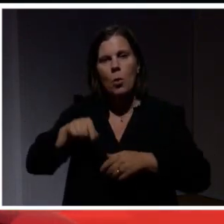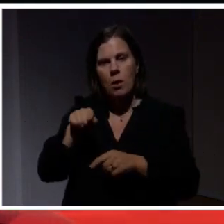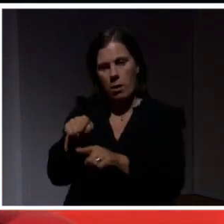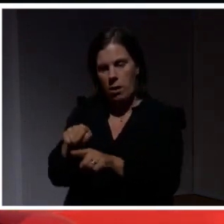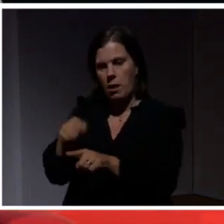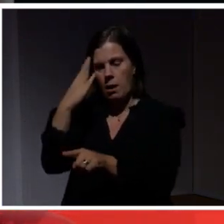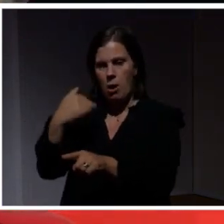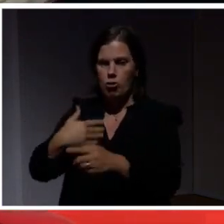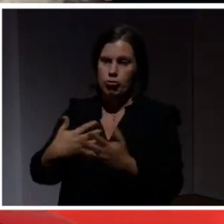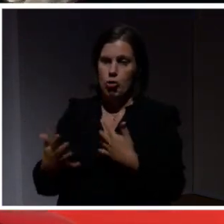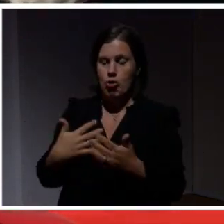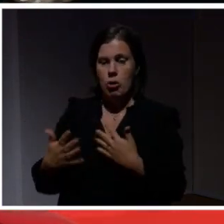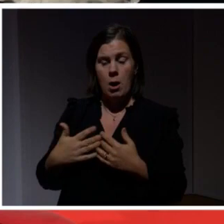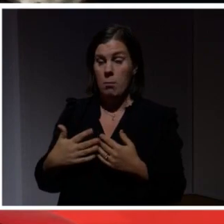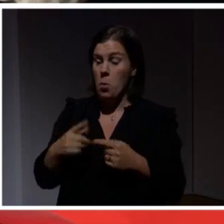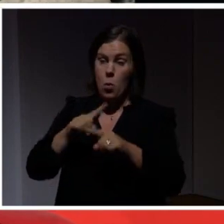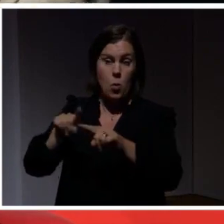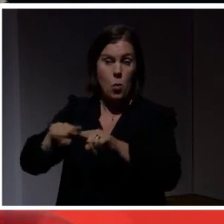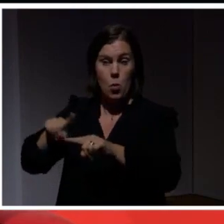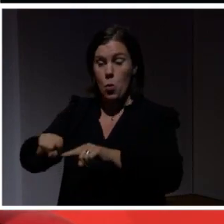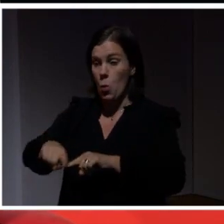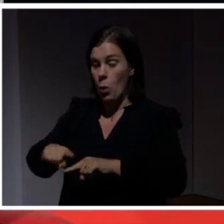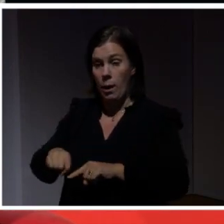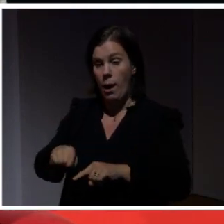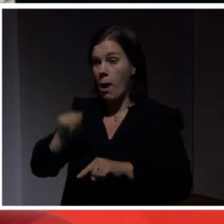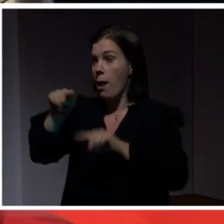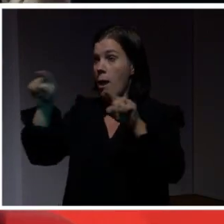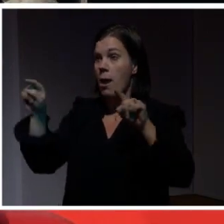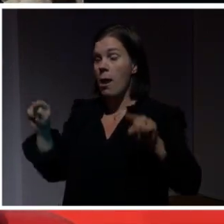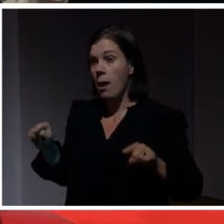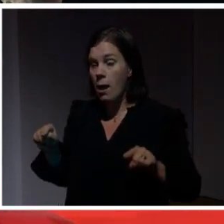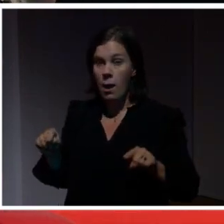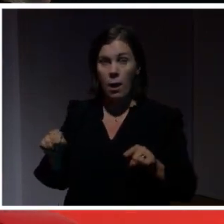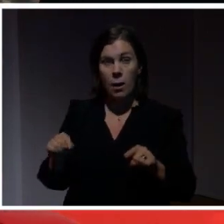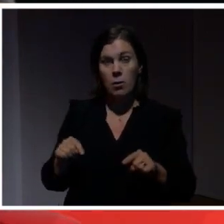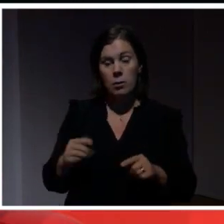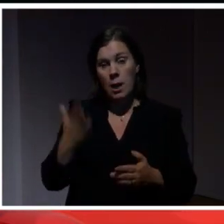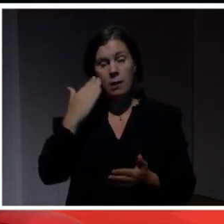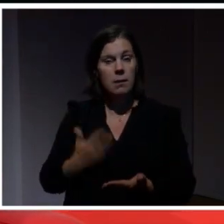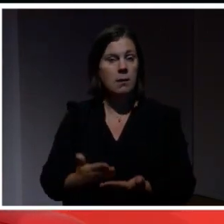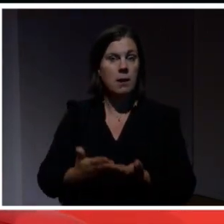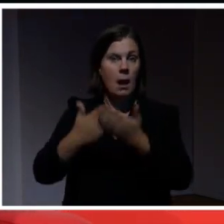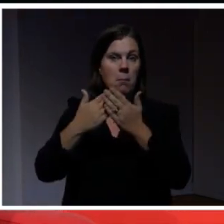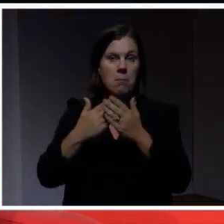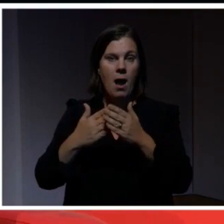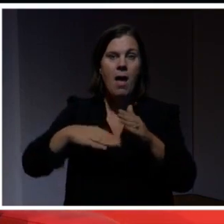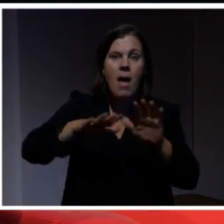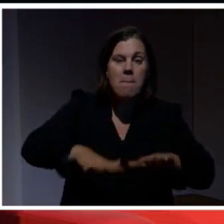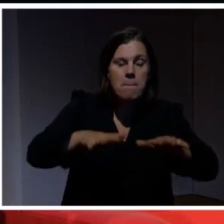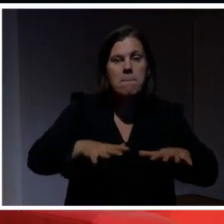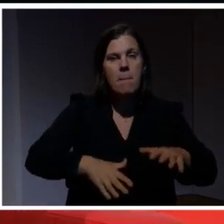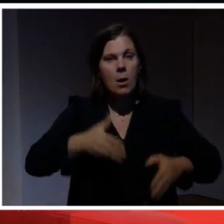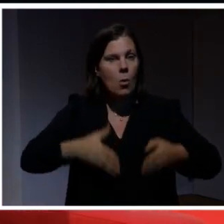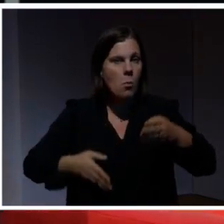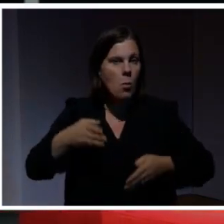technologies to come to many different people that need automation solutions and bring manufacturing closer to home instead of, you